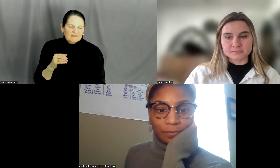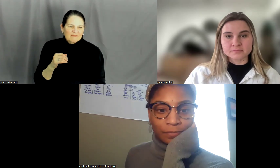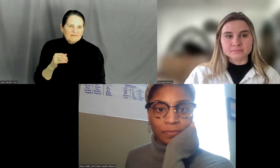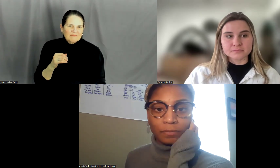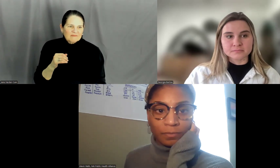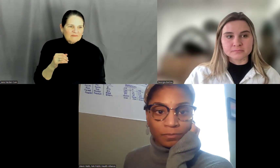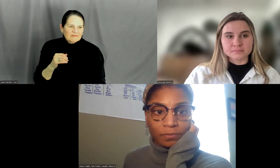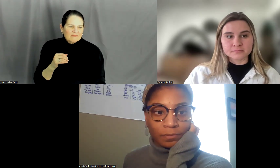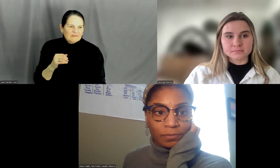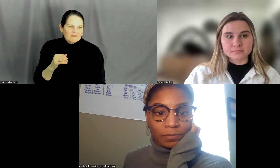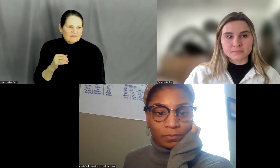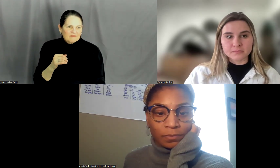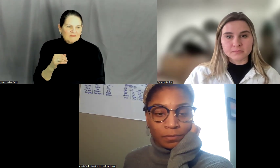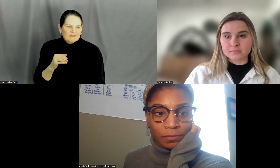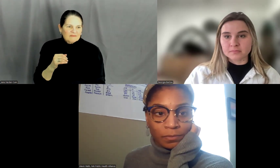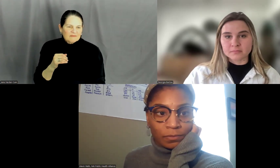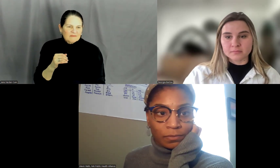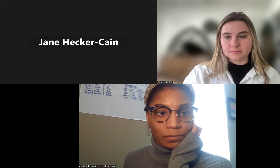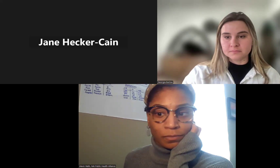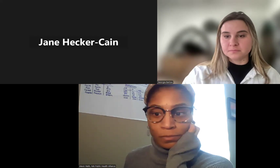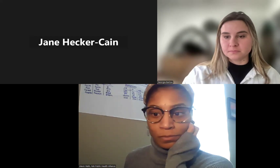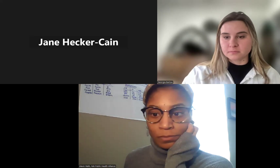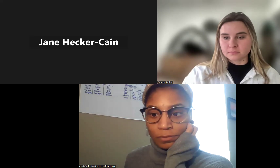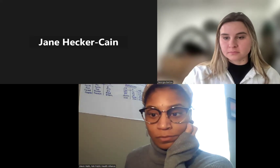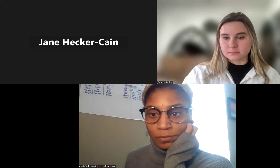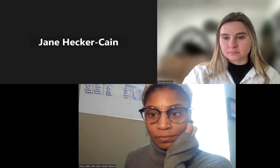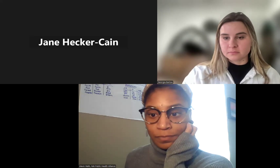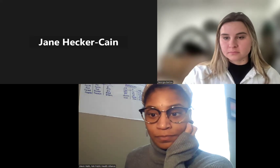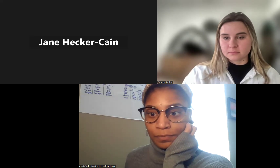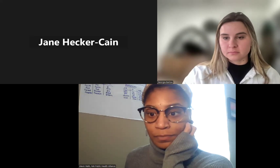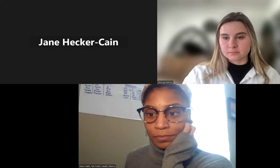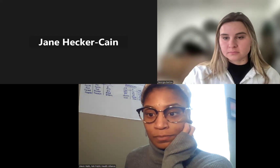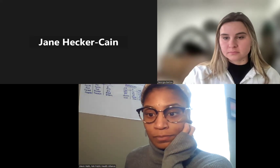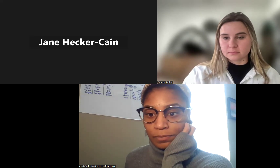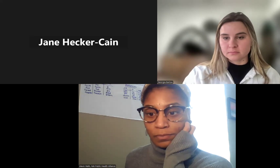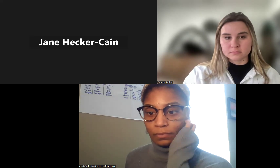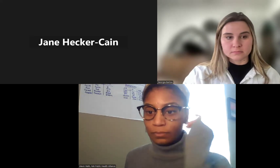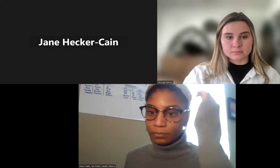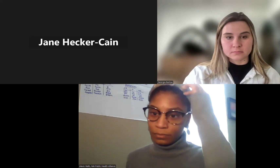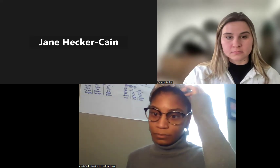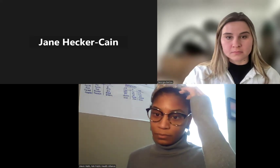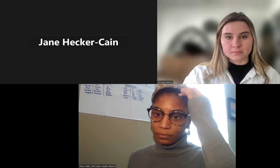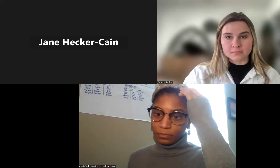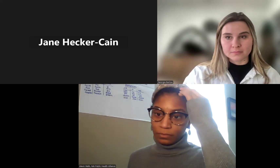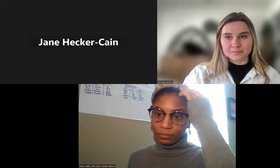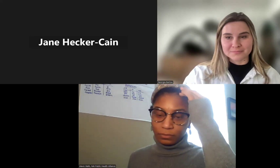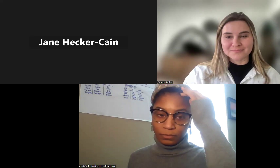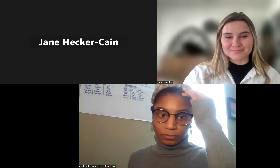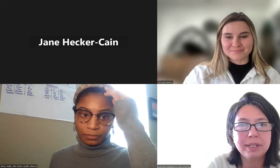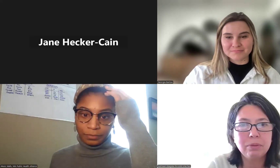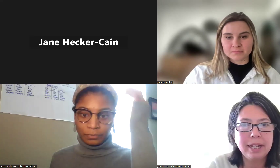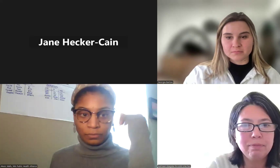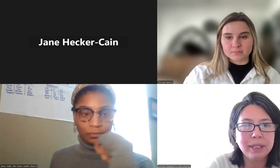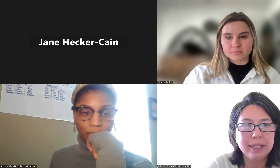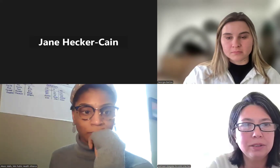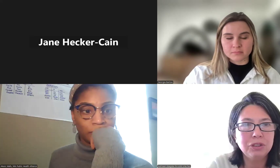you. I do see that there's a question, and right now we also need to move into the breakout